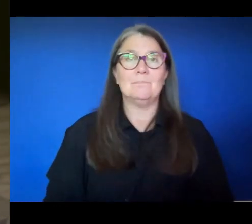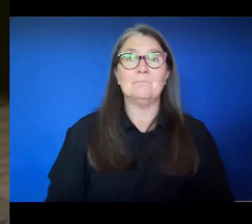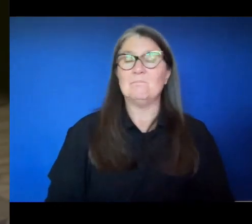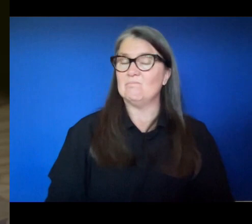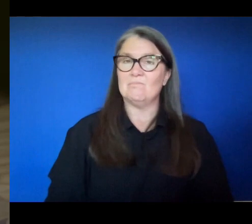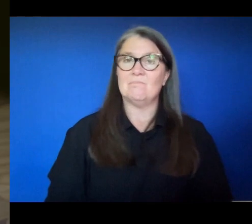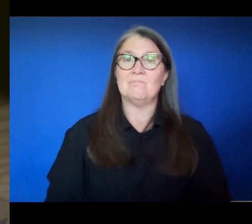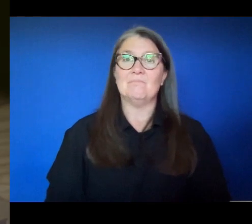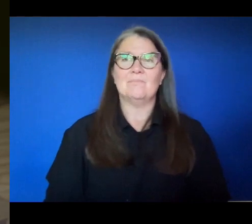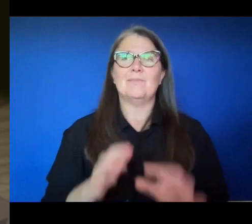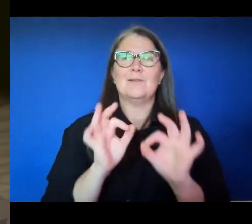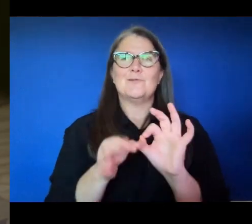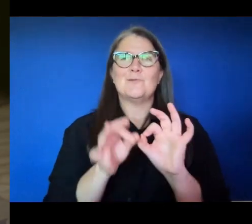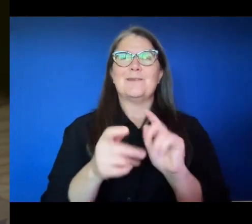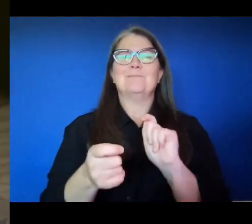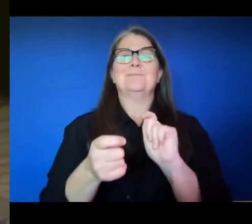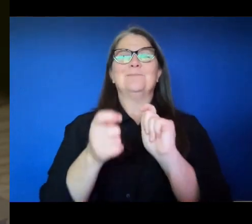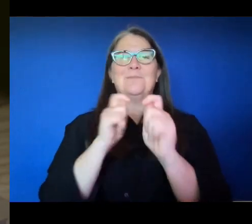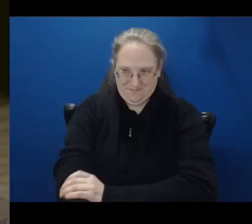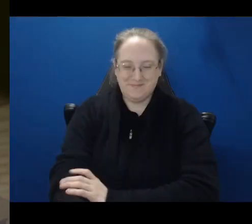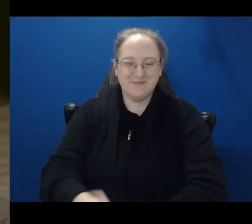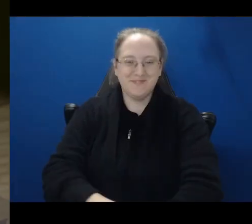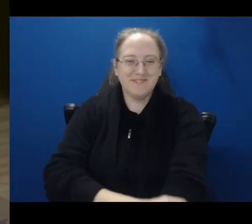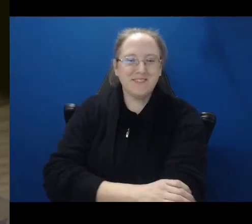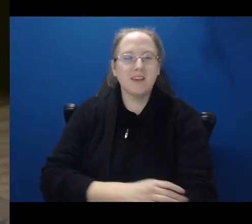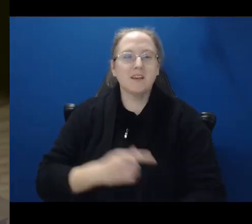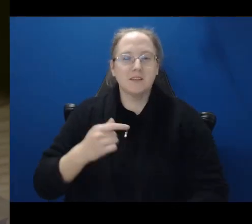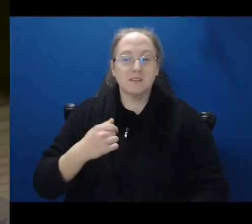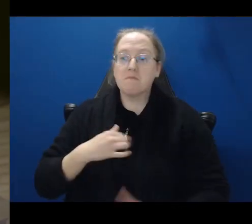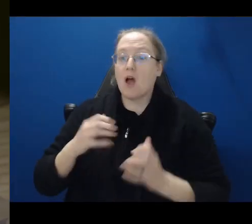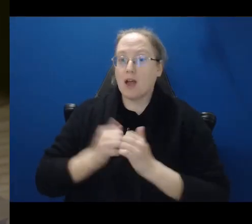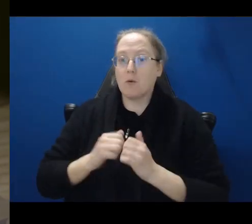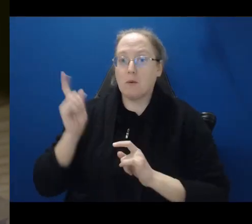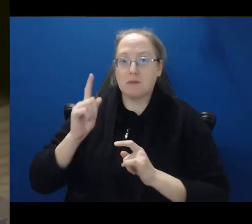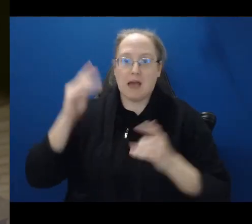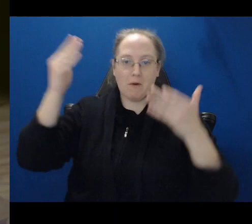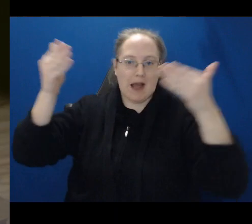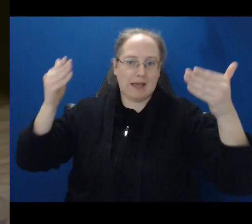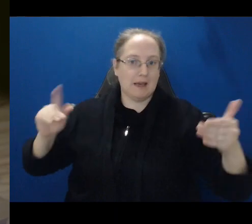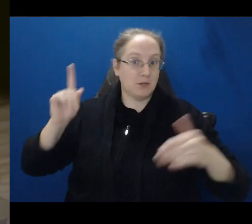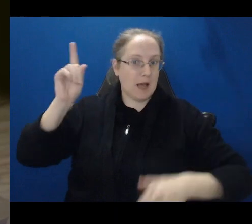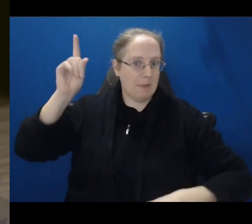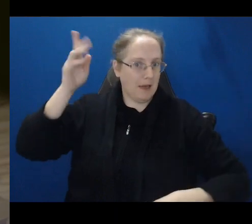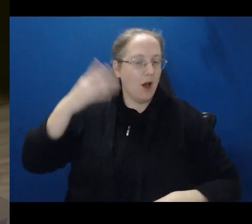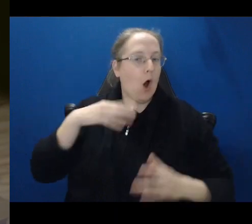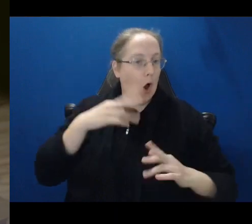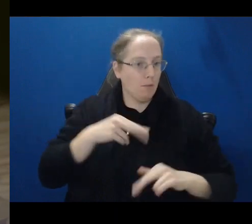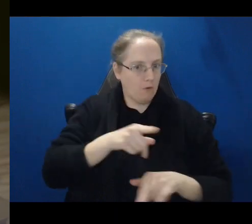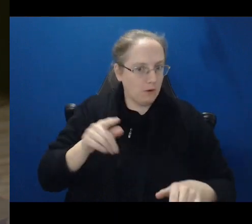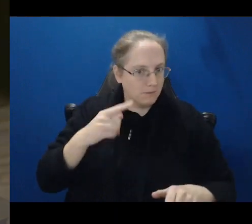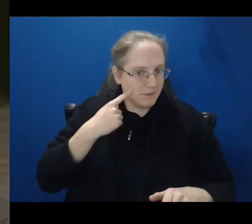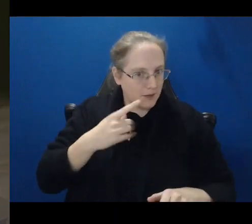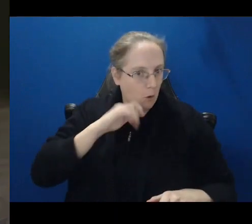Yeah, I agree with the current hang, which is upstairs. I hope everybody's seen it and will go and see it. But just